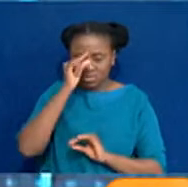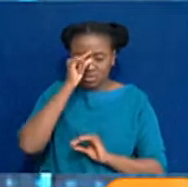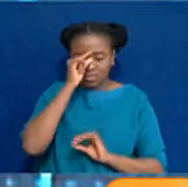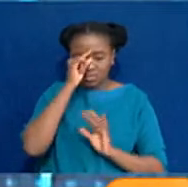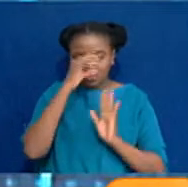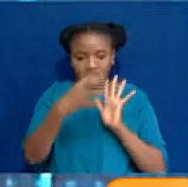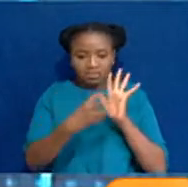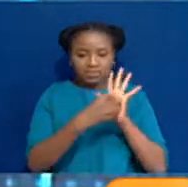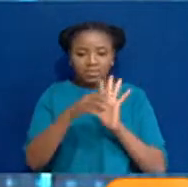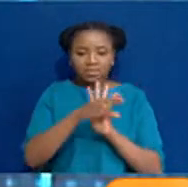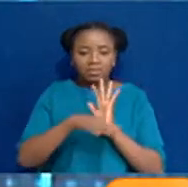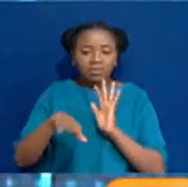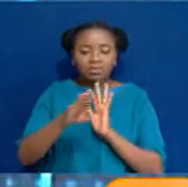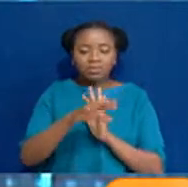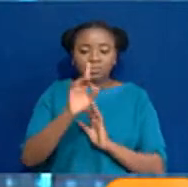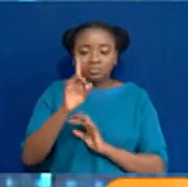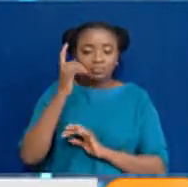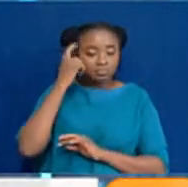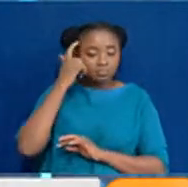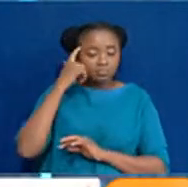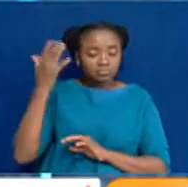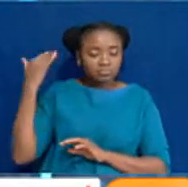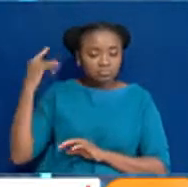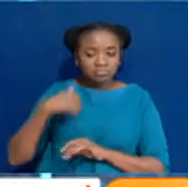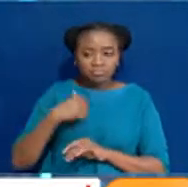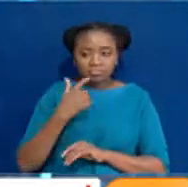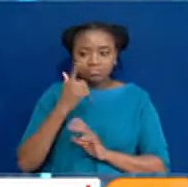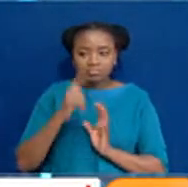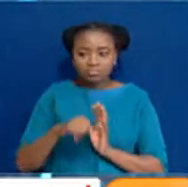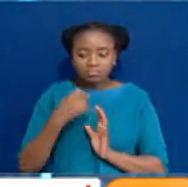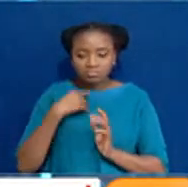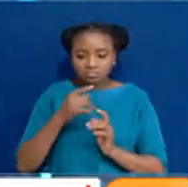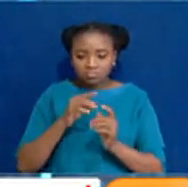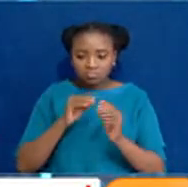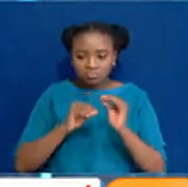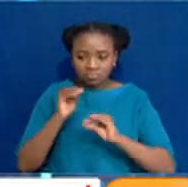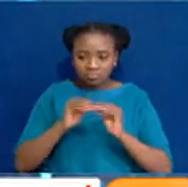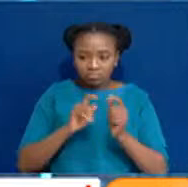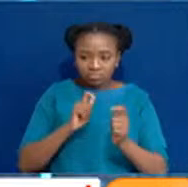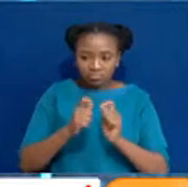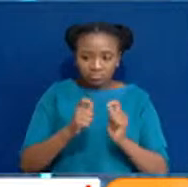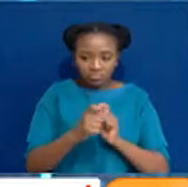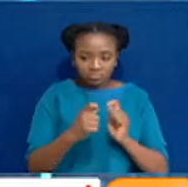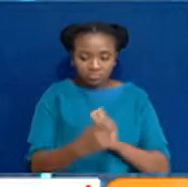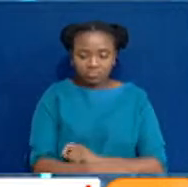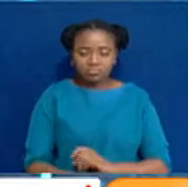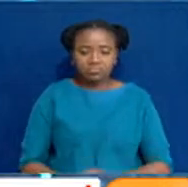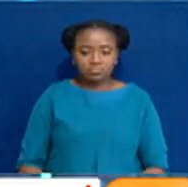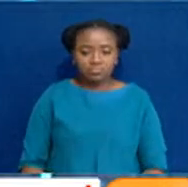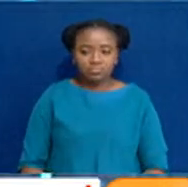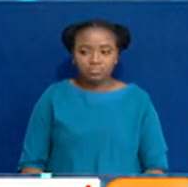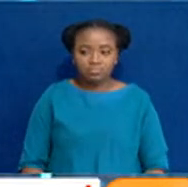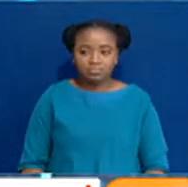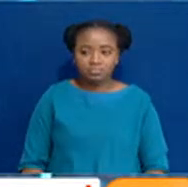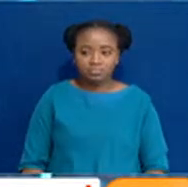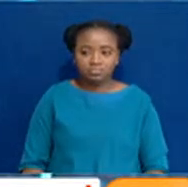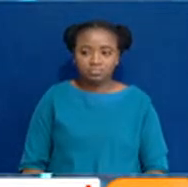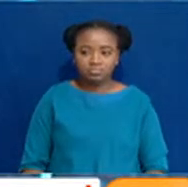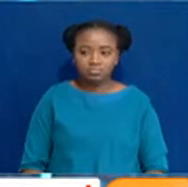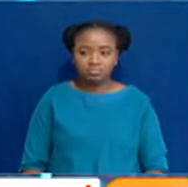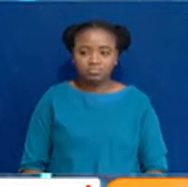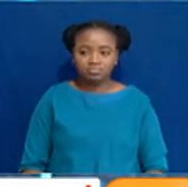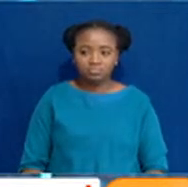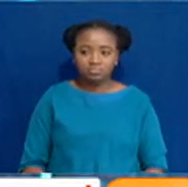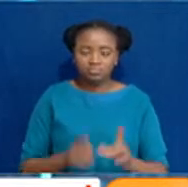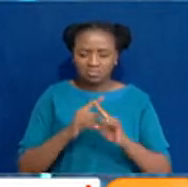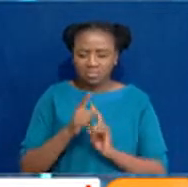talked about re-engineering the GAA, it's not anything out of the ordinary. Yeah. So what then